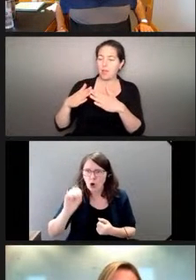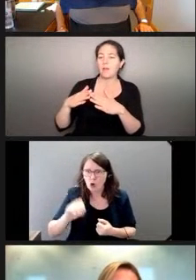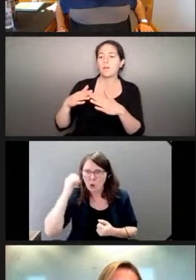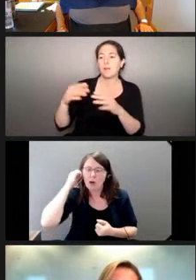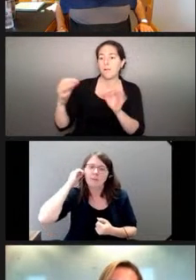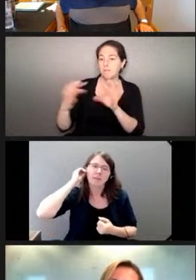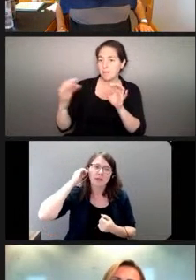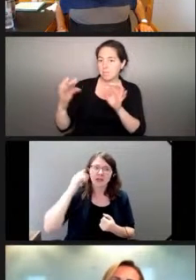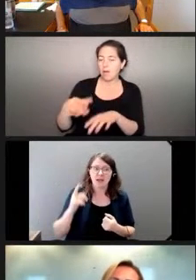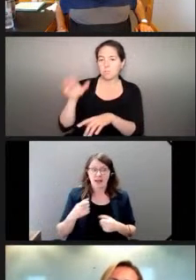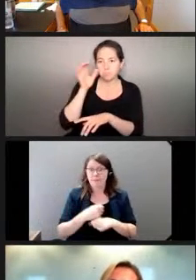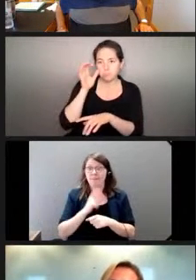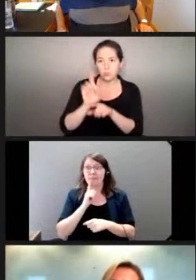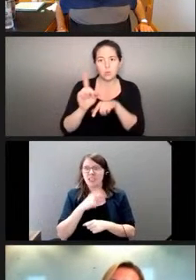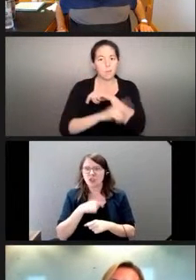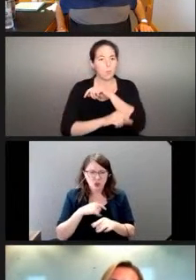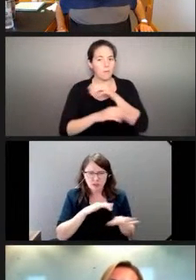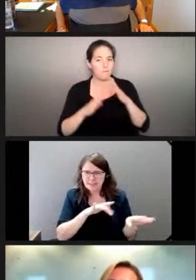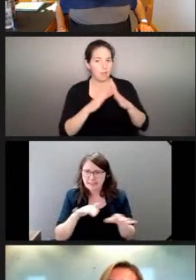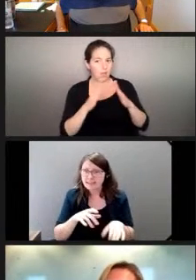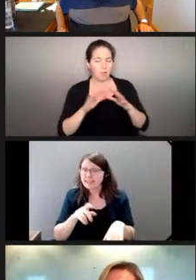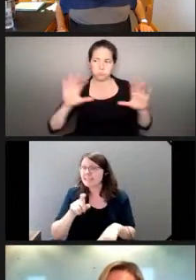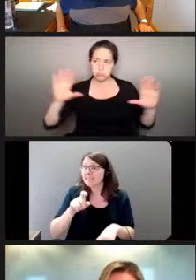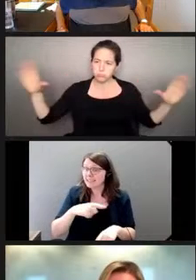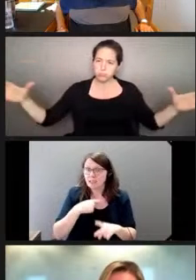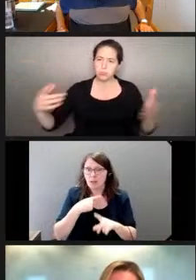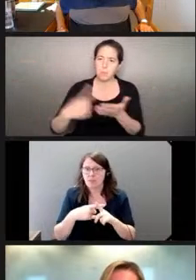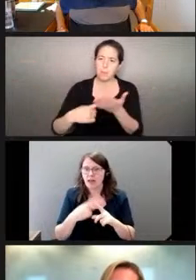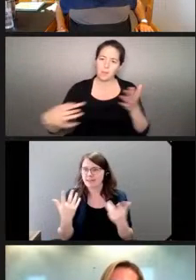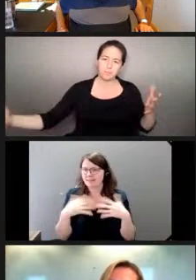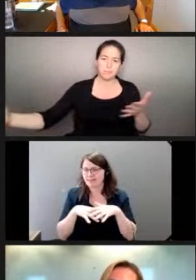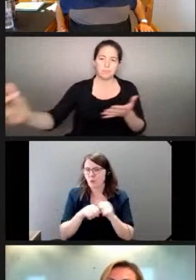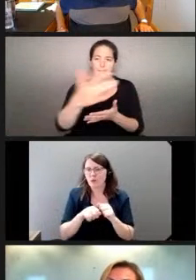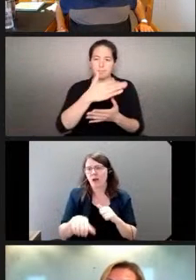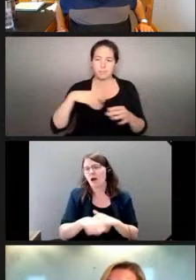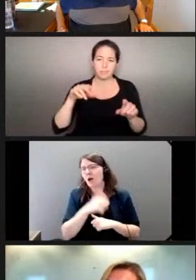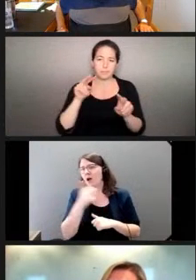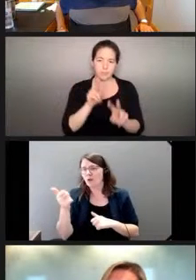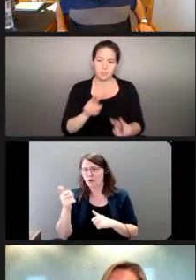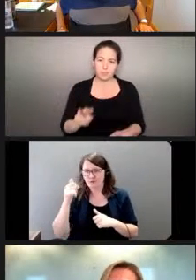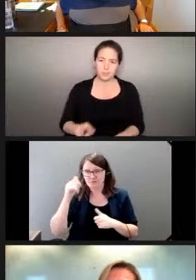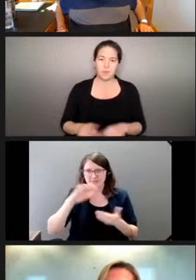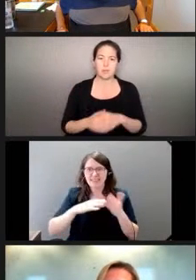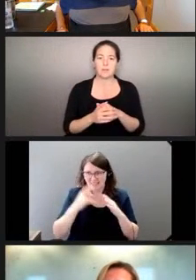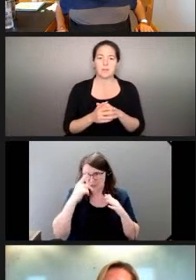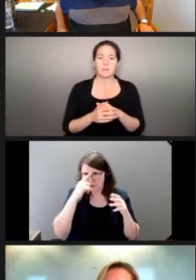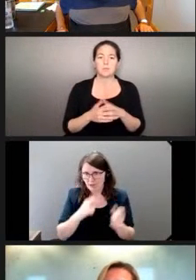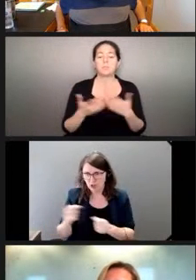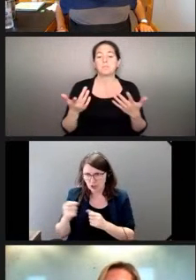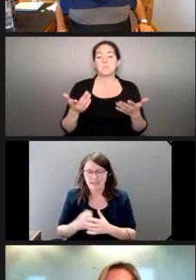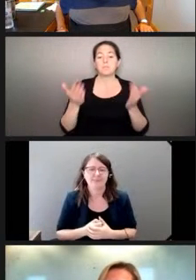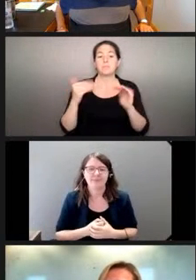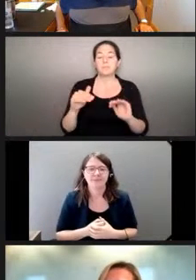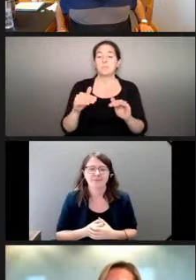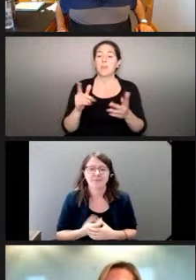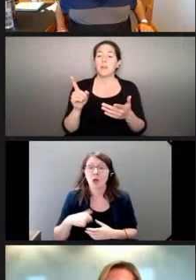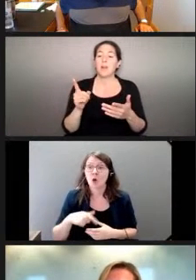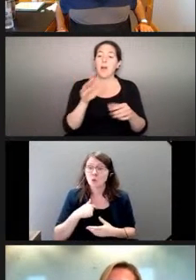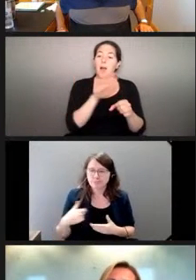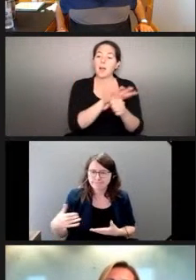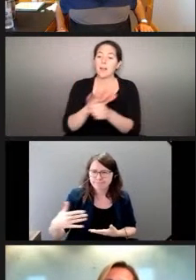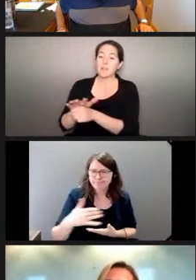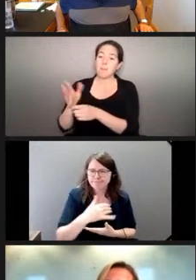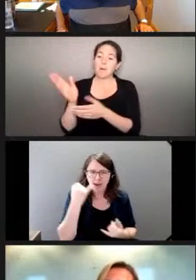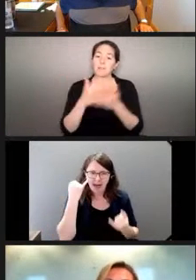strategies. So specifically through Engagement Series 1, we solicited input and ideas from key stakeholders and